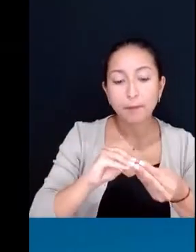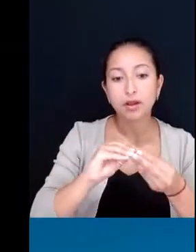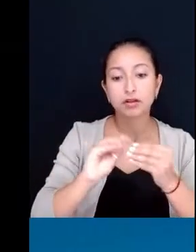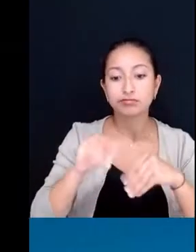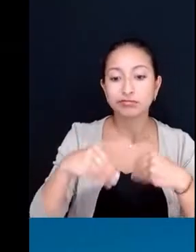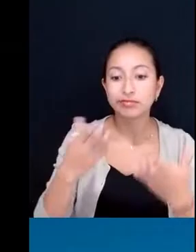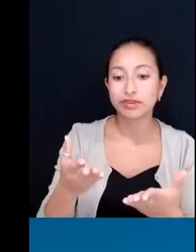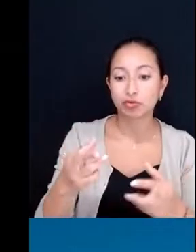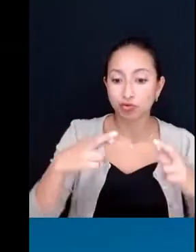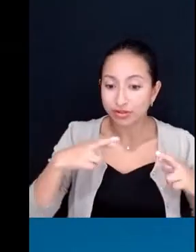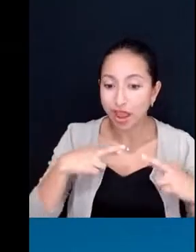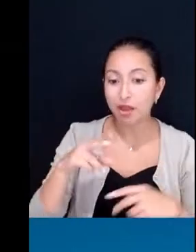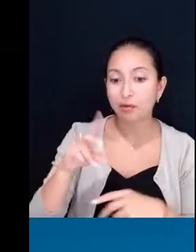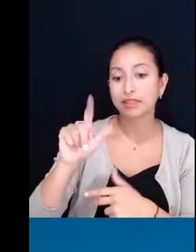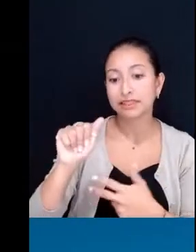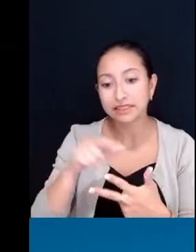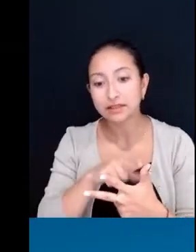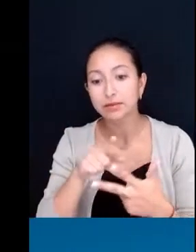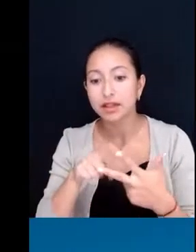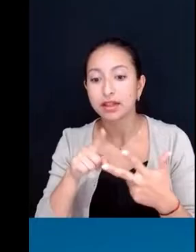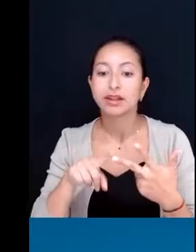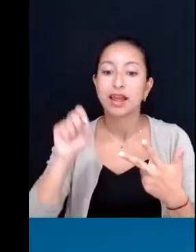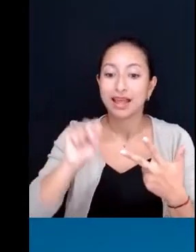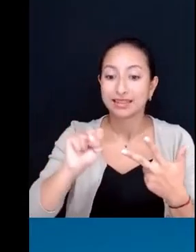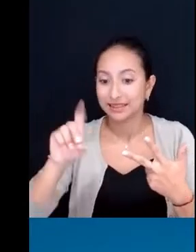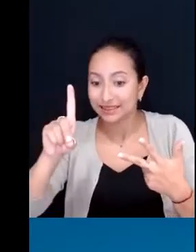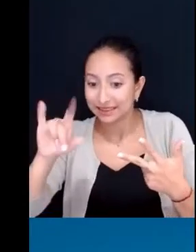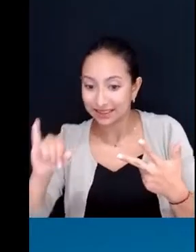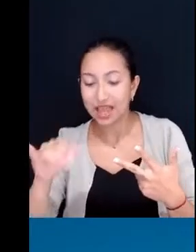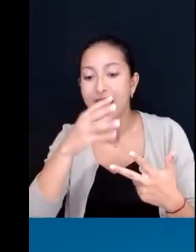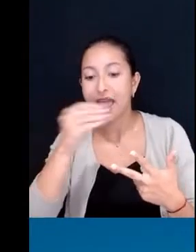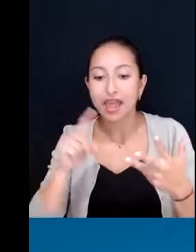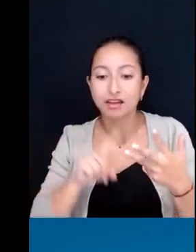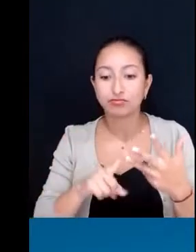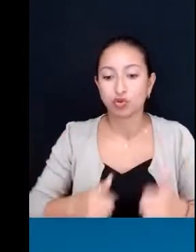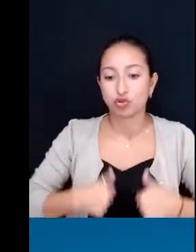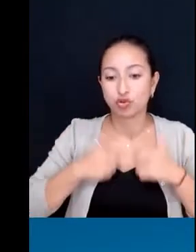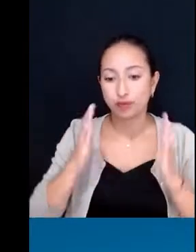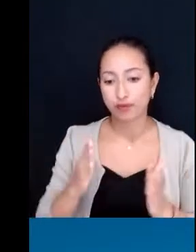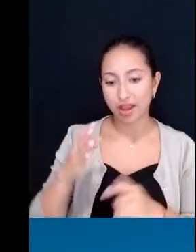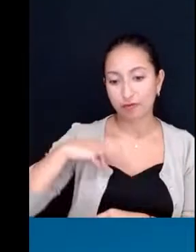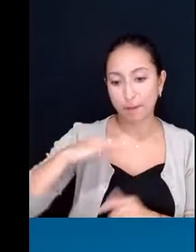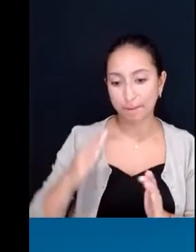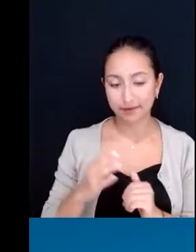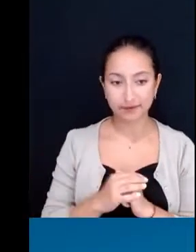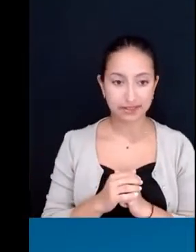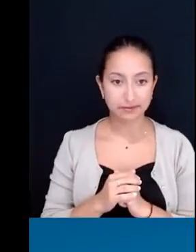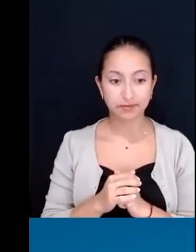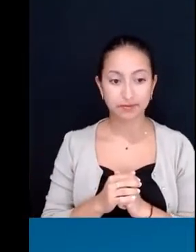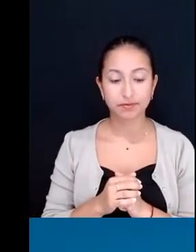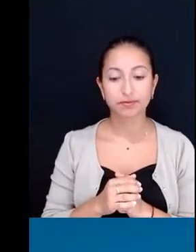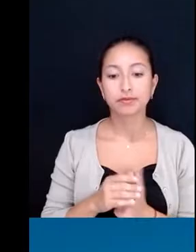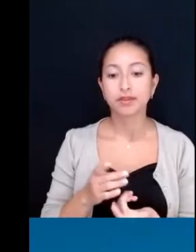retirement, disability, SSDI, and survivor benefits. Our program is funded from mandatory contributions